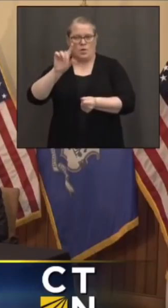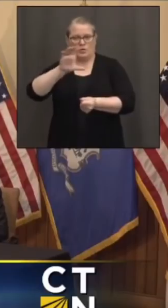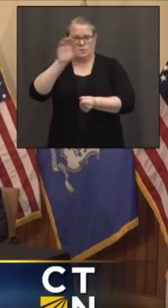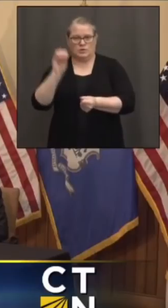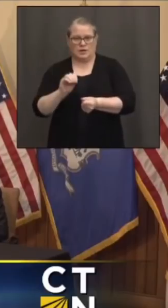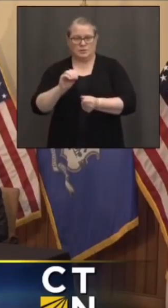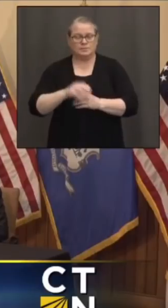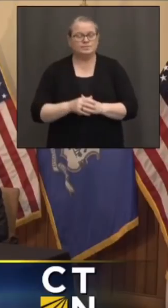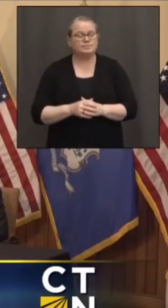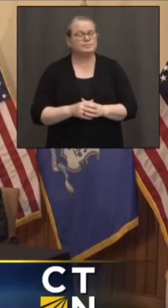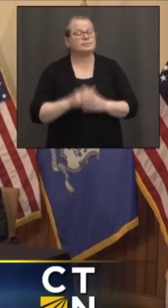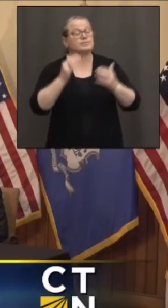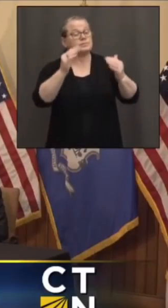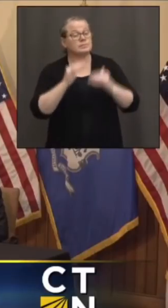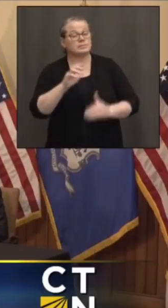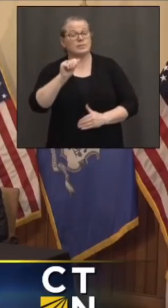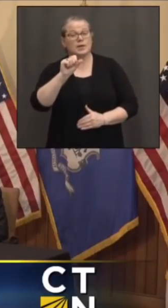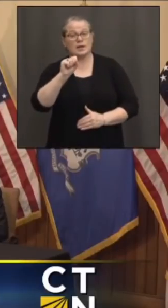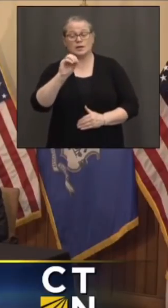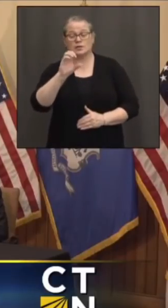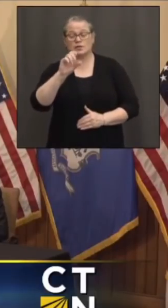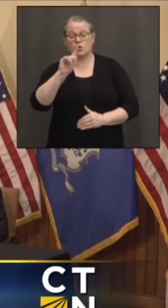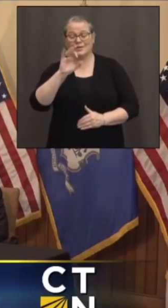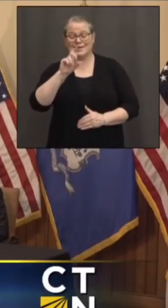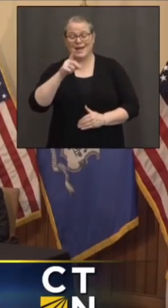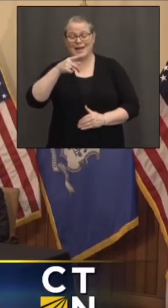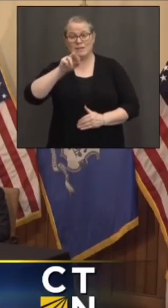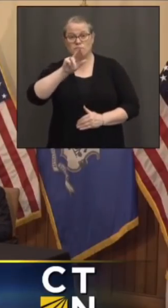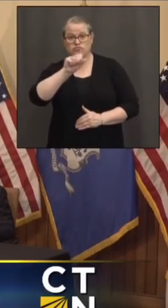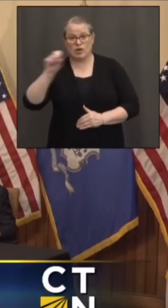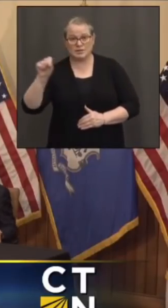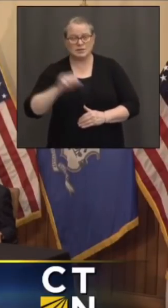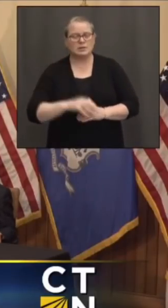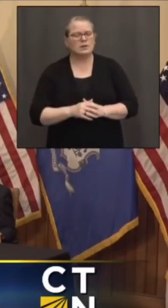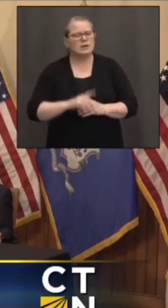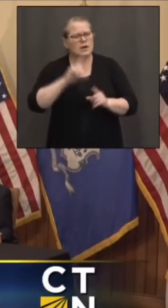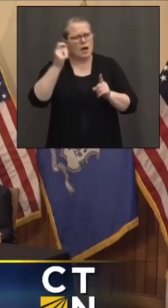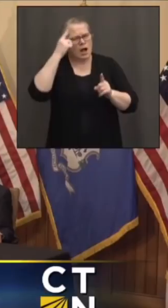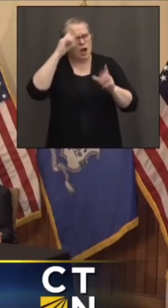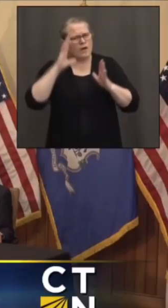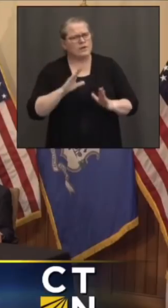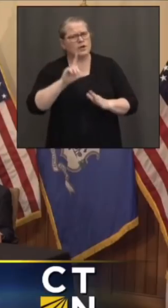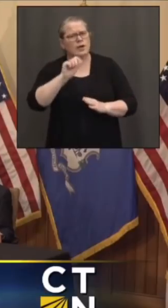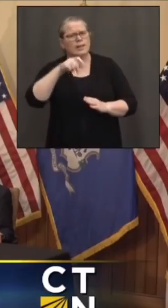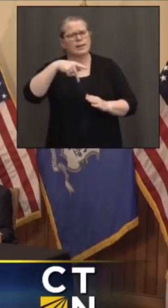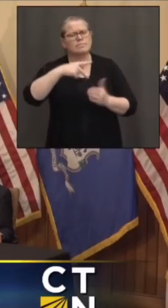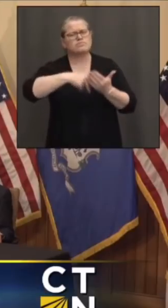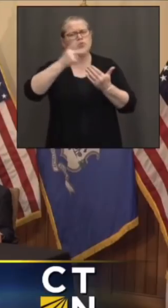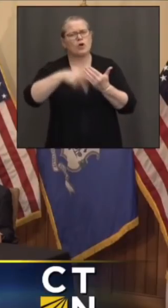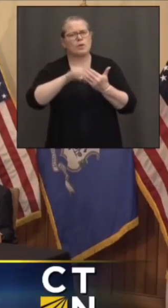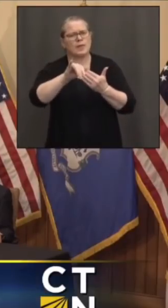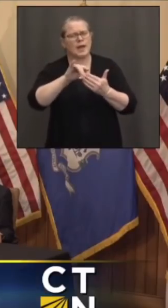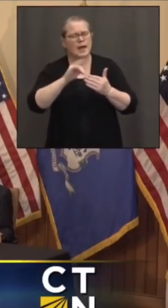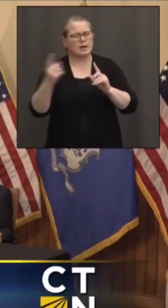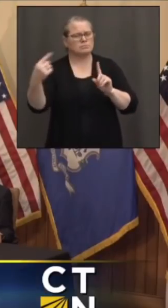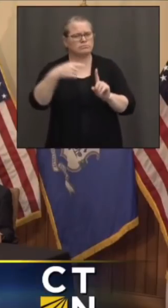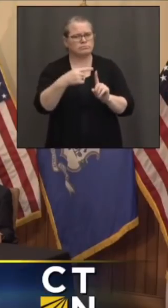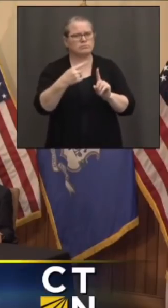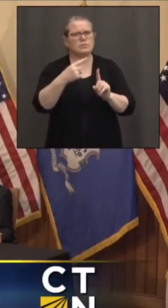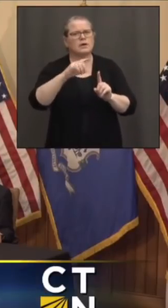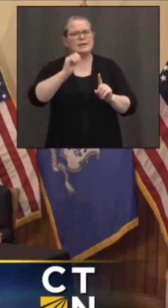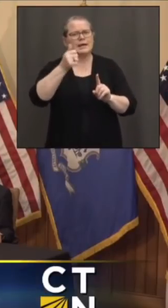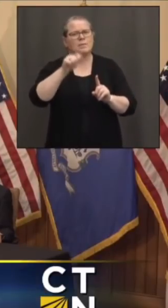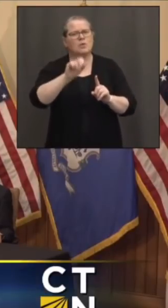Hi, good afternoon. Governor, if we get back to the LEAP program for a second, you announced the $10.7 million today, but the